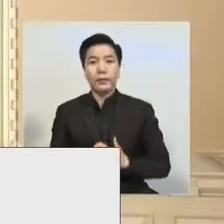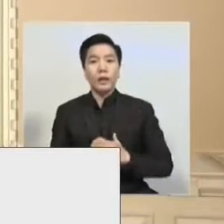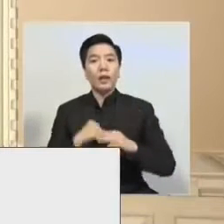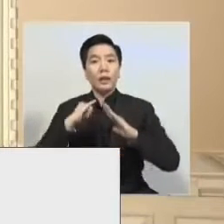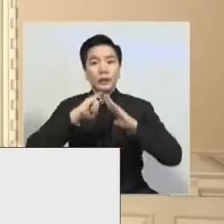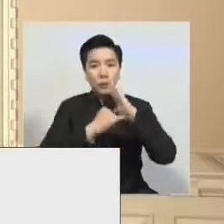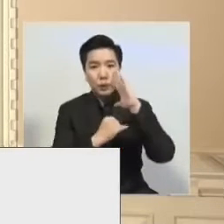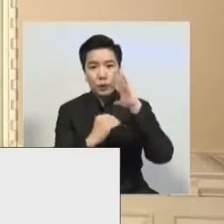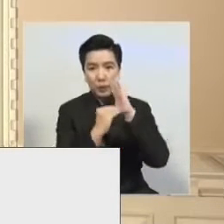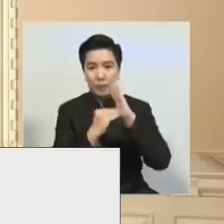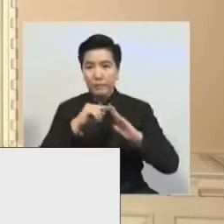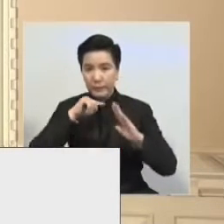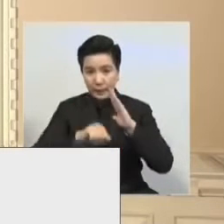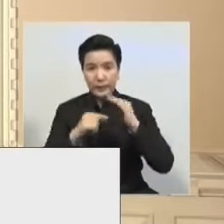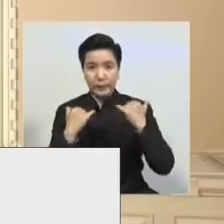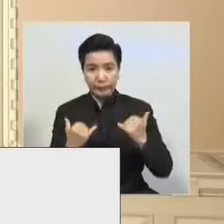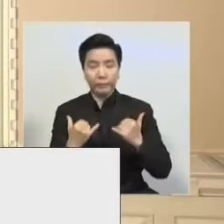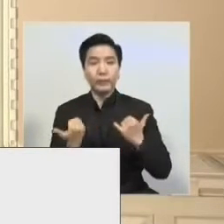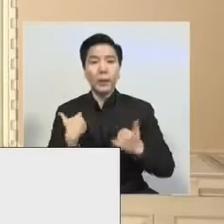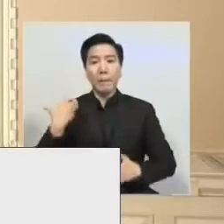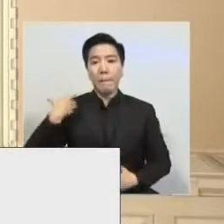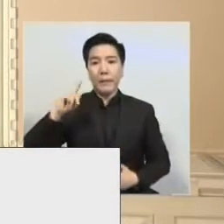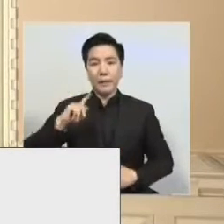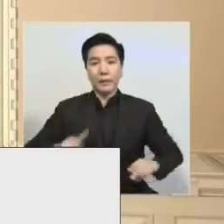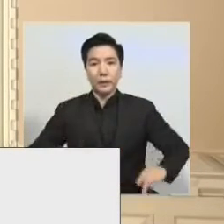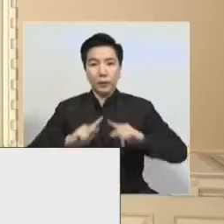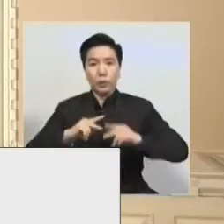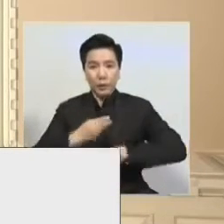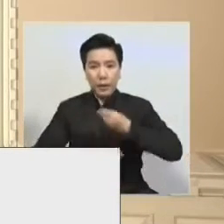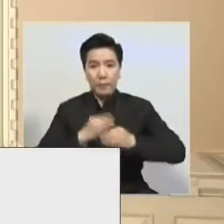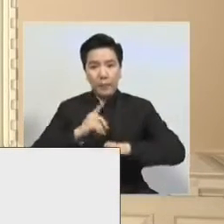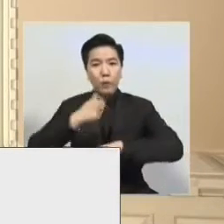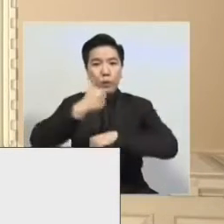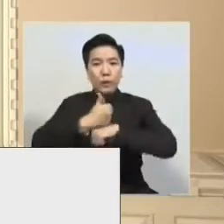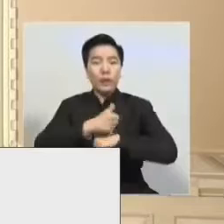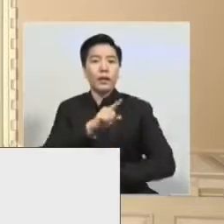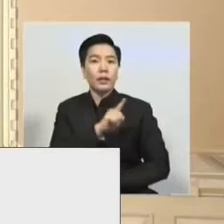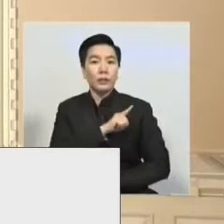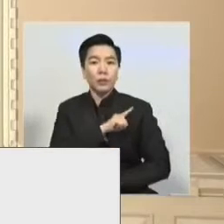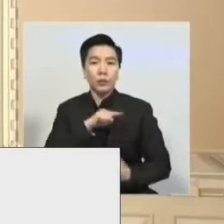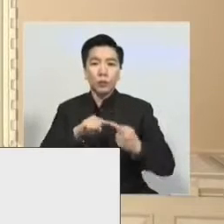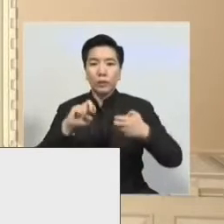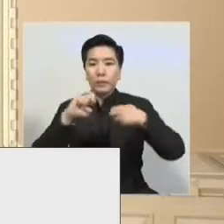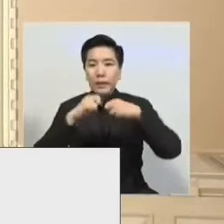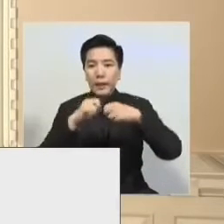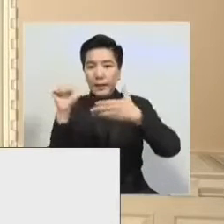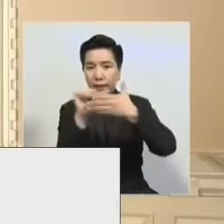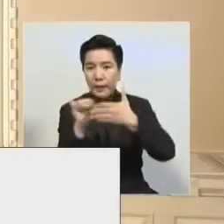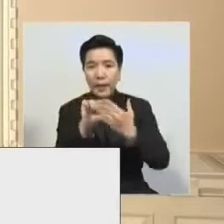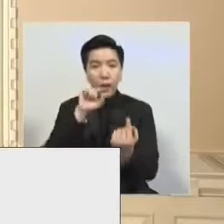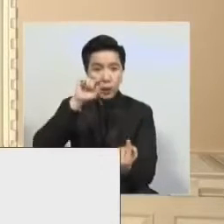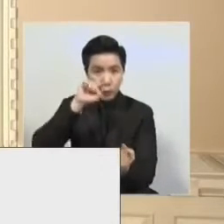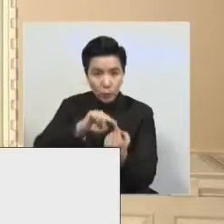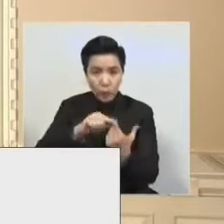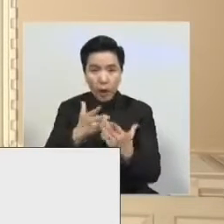has reached a turning point in its fight against the pandemic, and the situation may worsen many